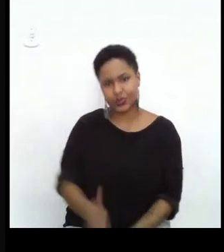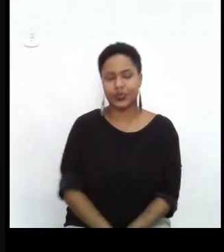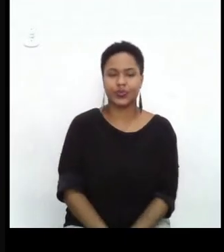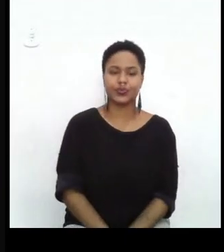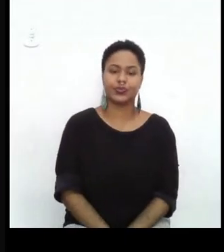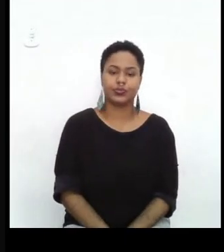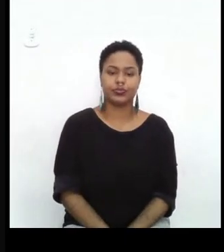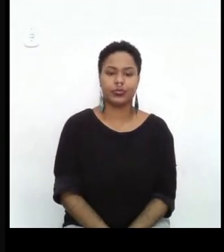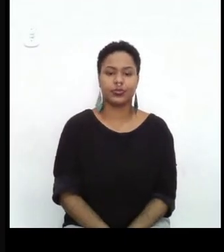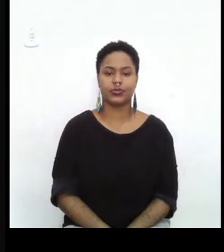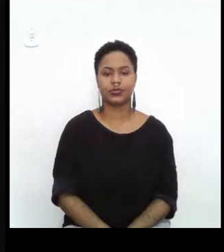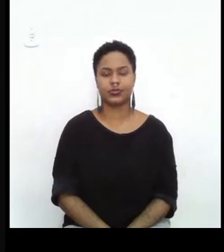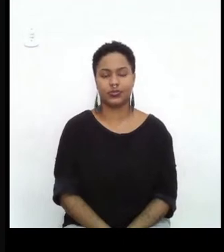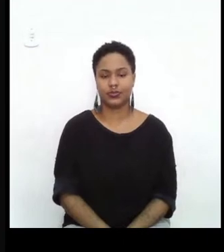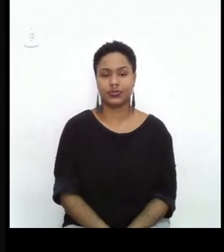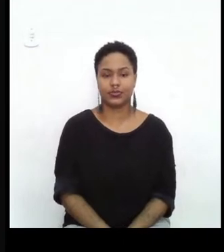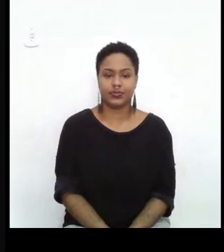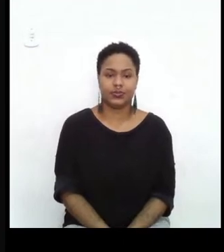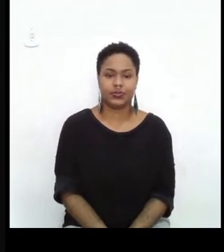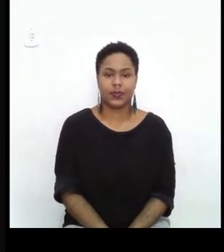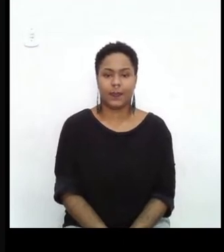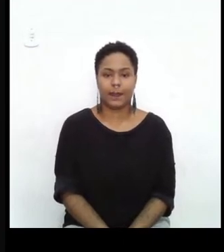E aí